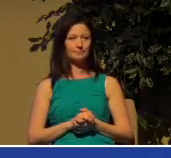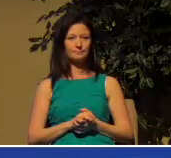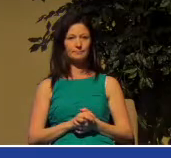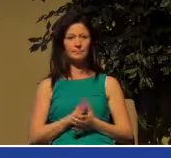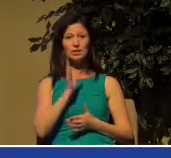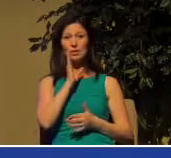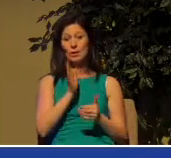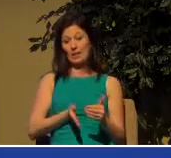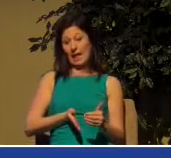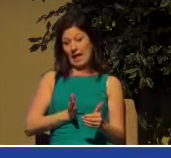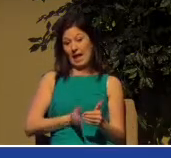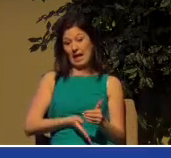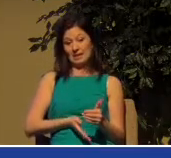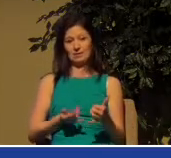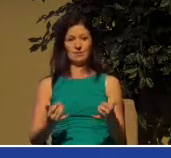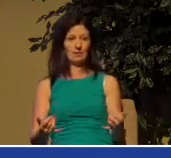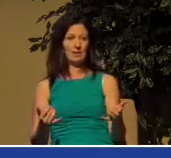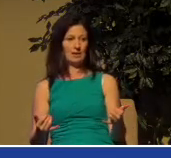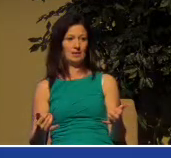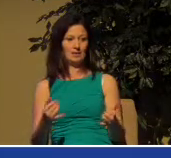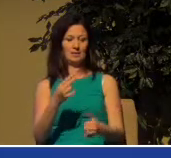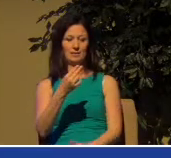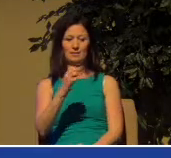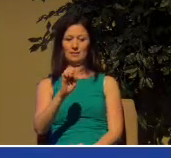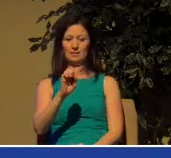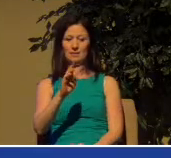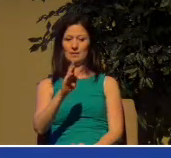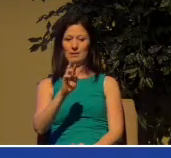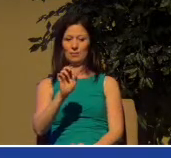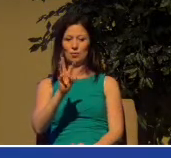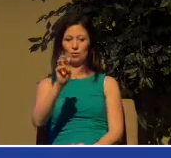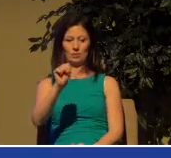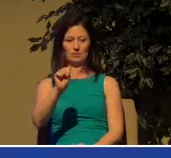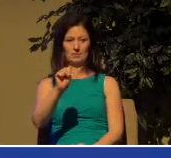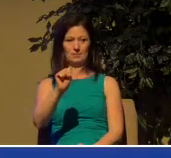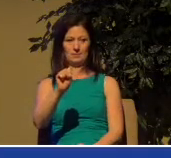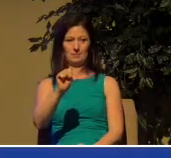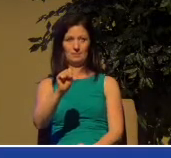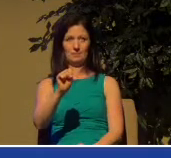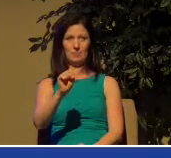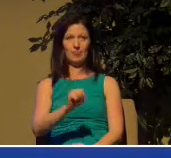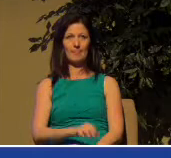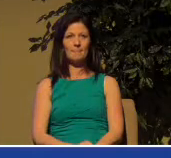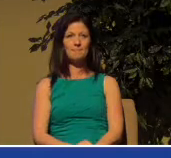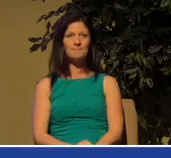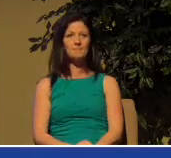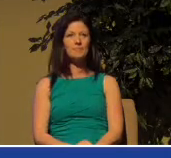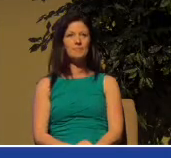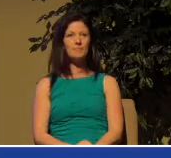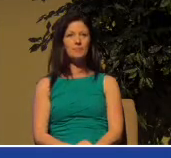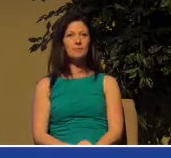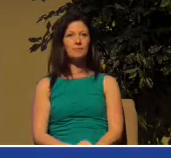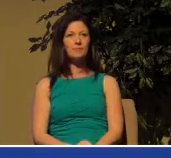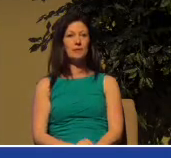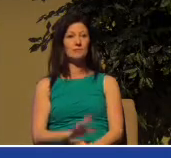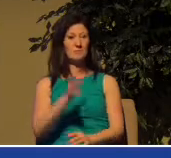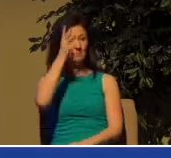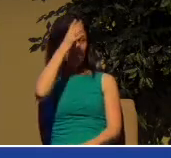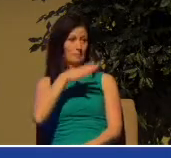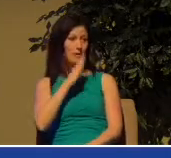verses from the book of Hebrews. Just as man is destined to die